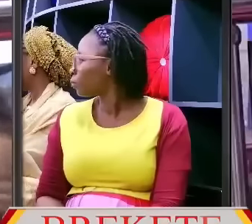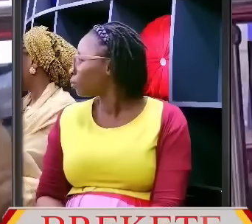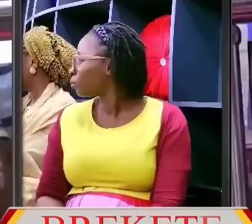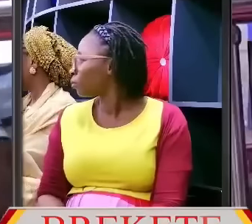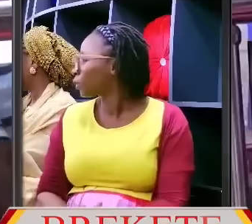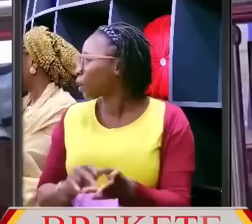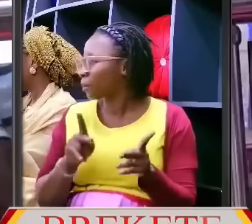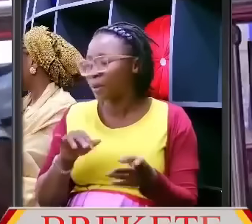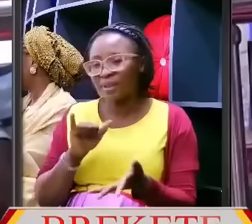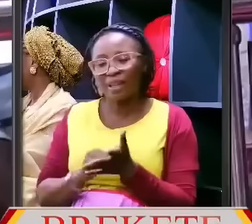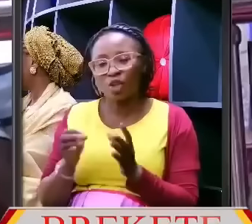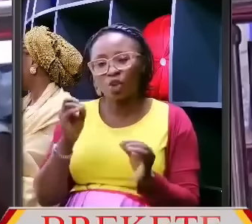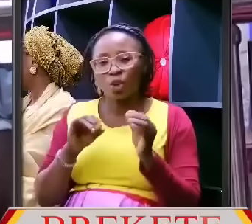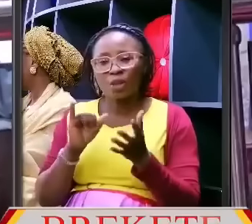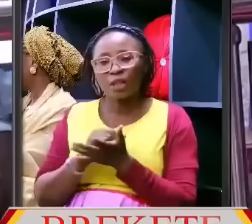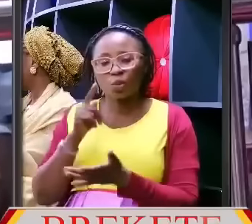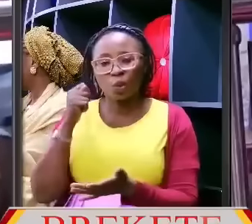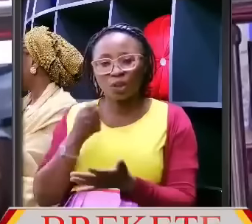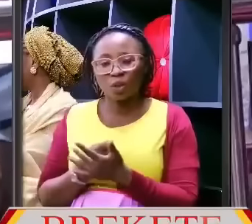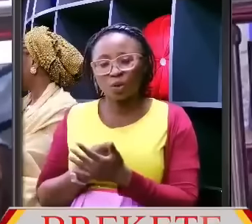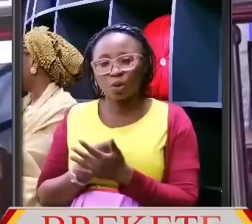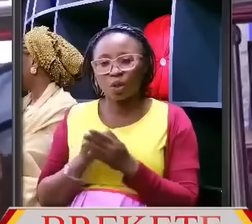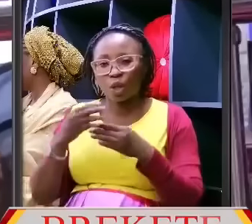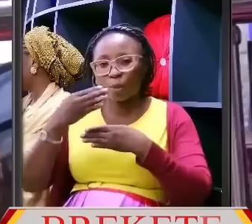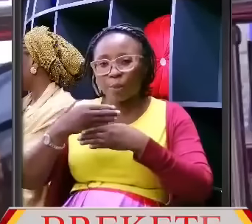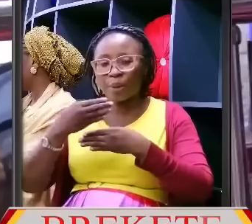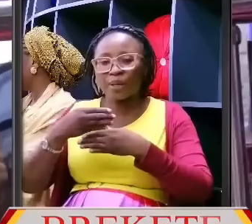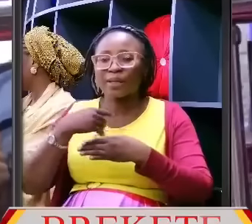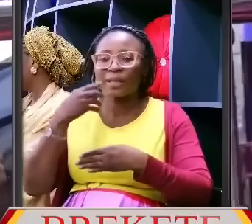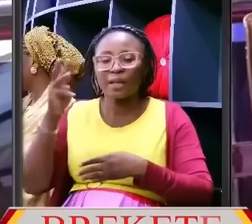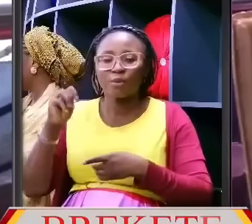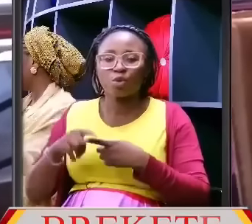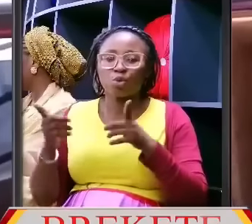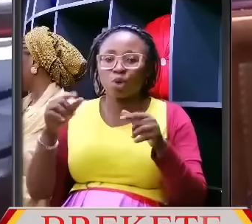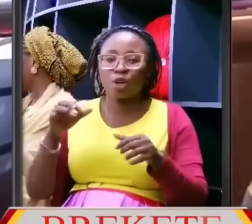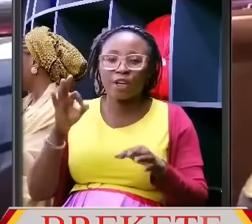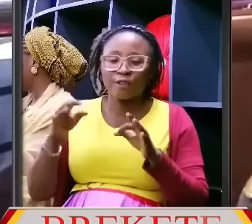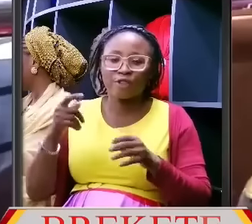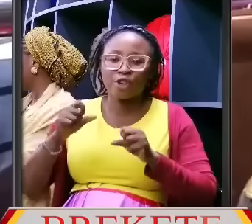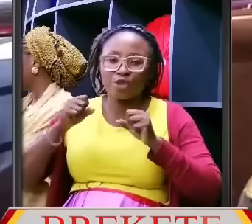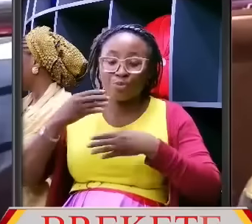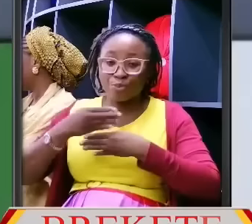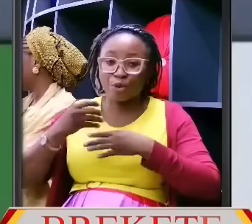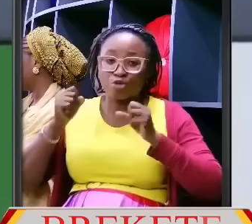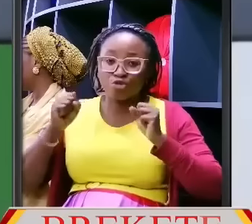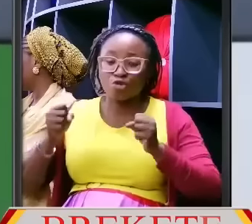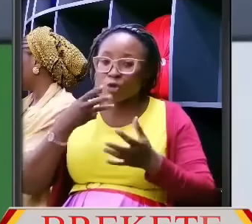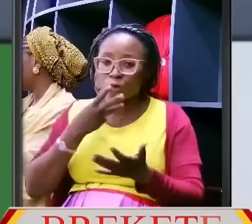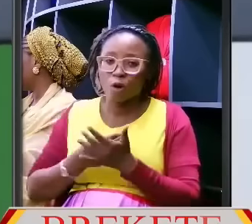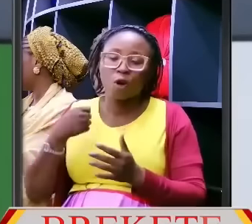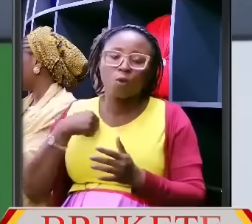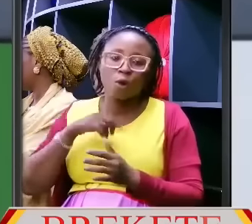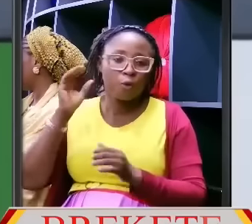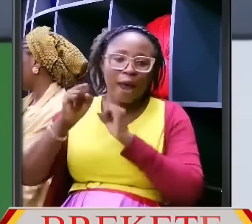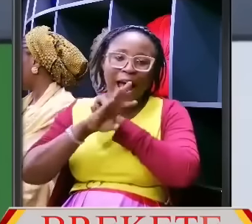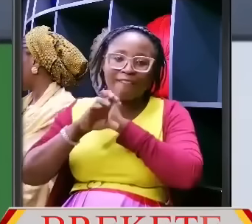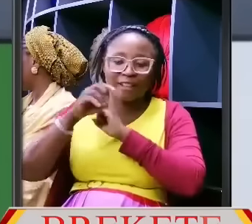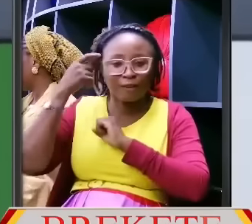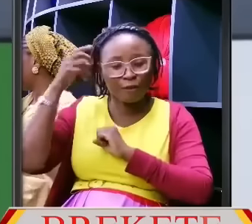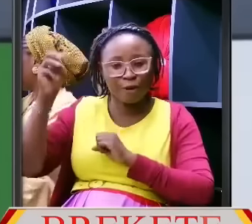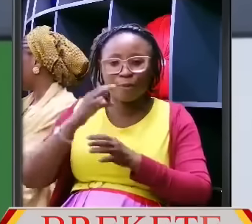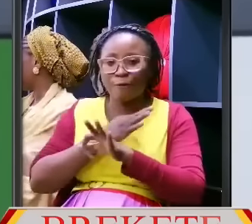sir. Over to you. That person will donate that 1,000 block. Tell and say, make you come. If you block strong, well, we go advertise for him free of